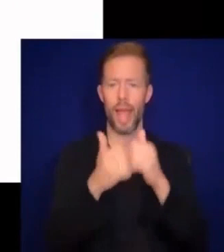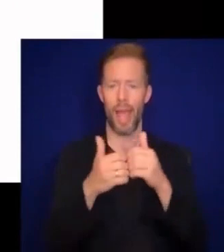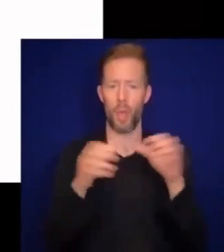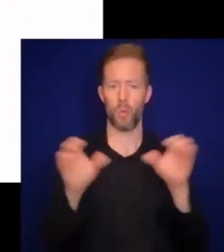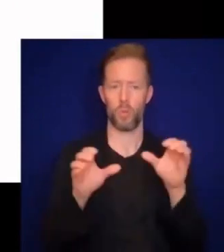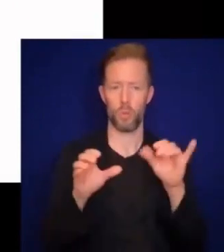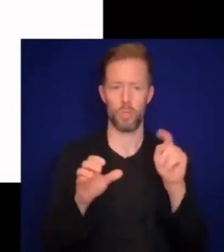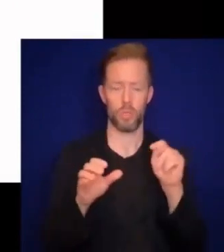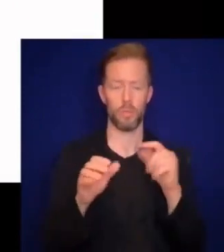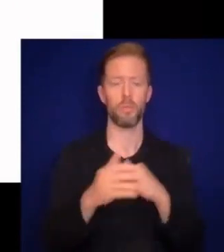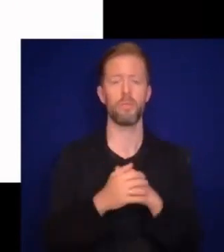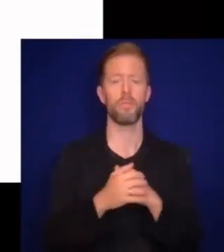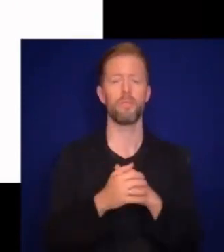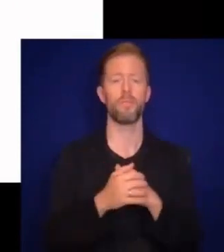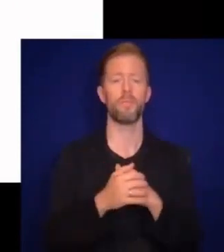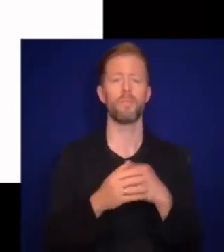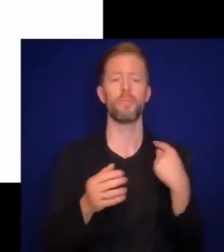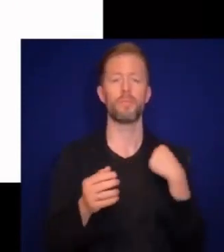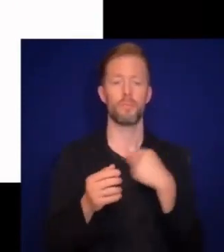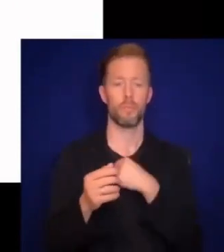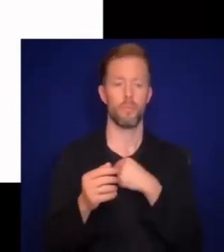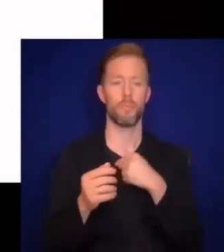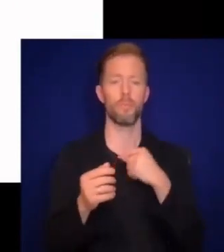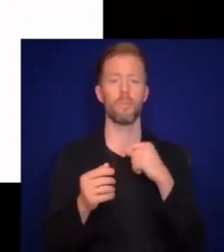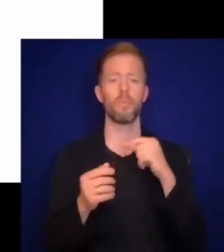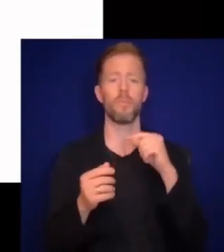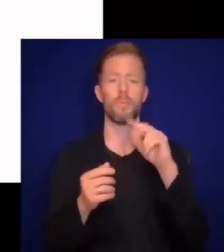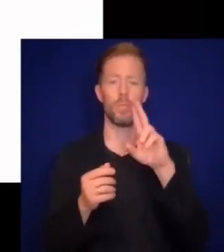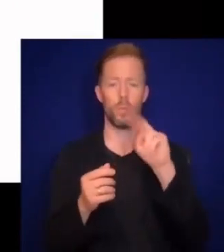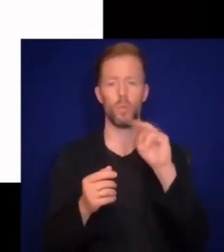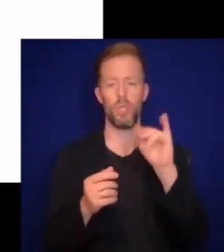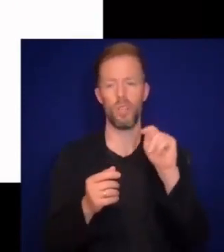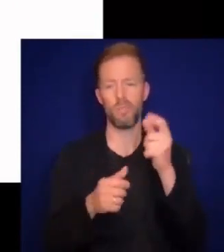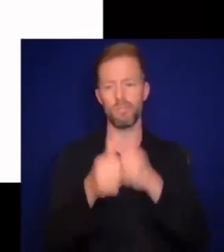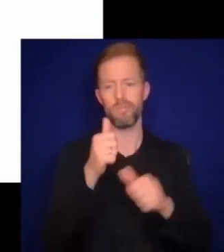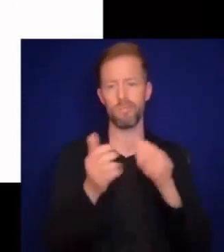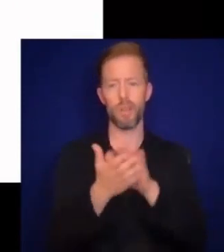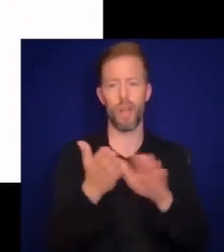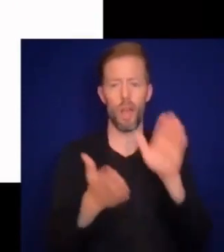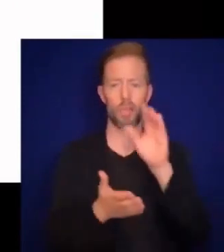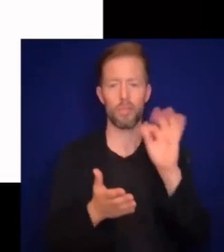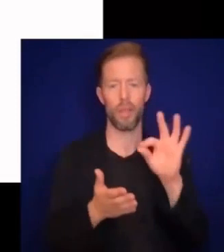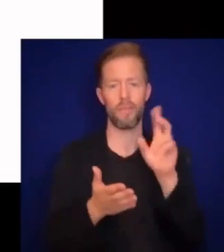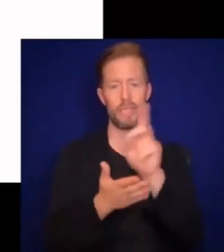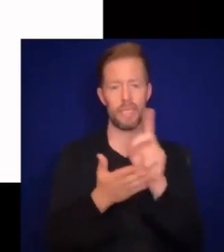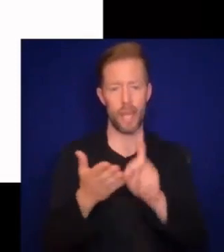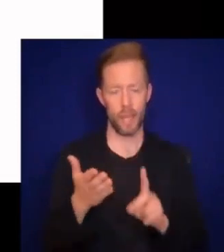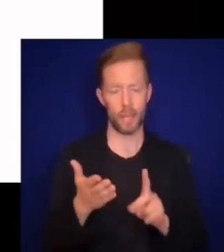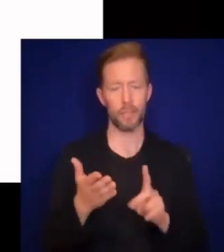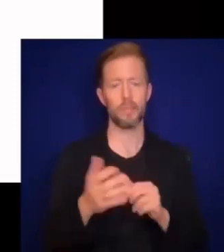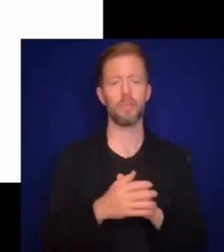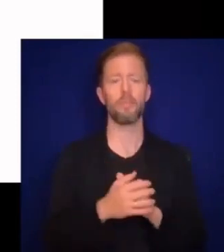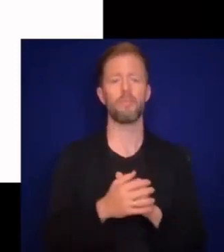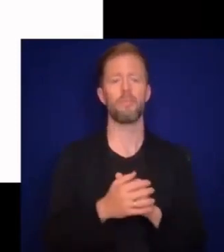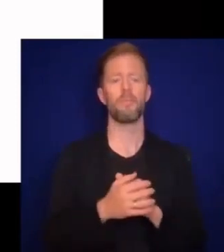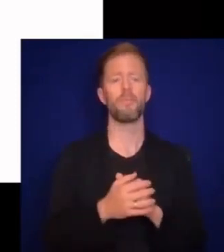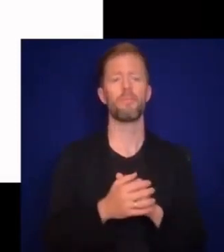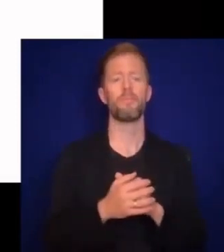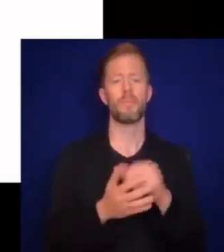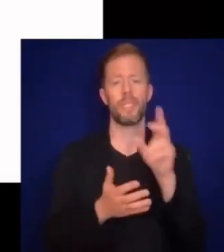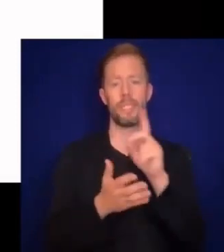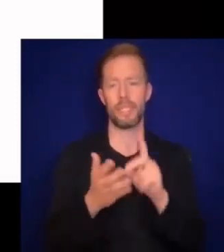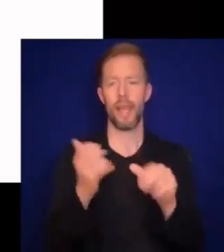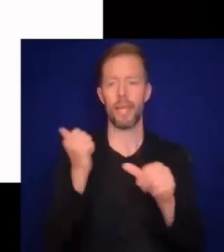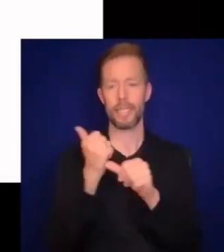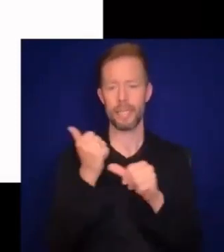do it. We are a unit at the College of Design as a design assistance and